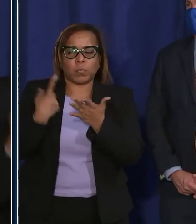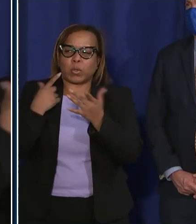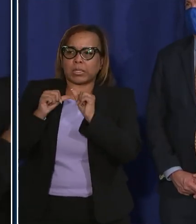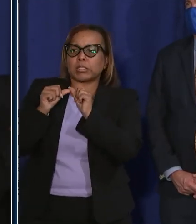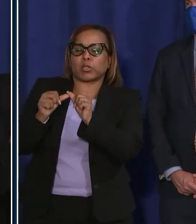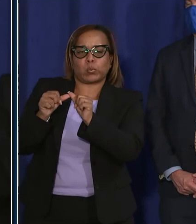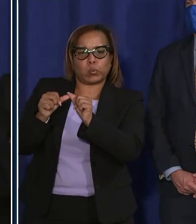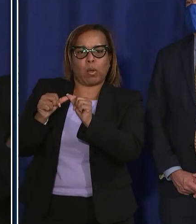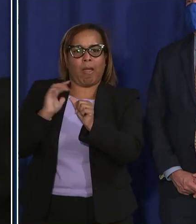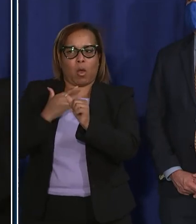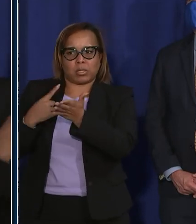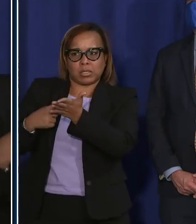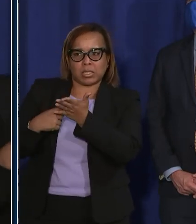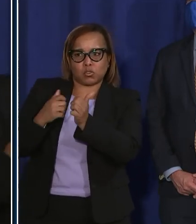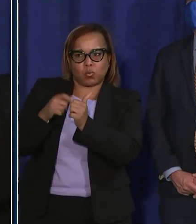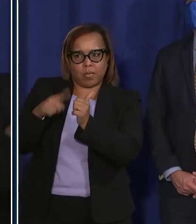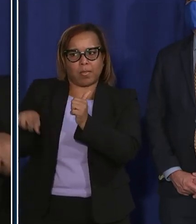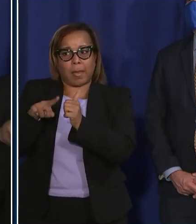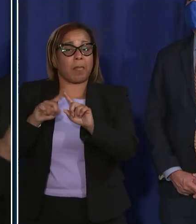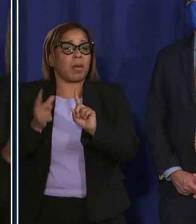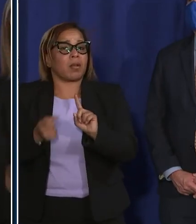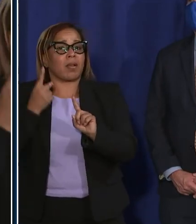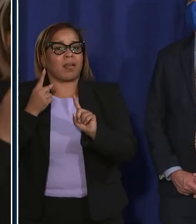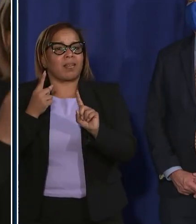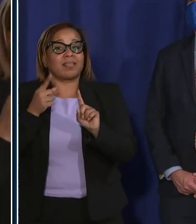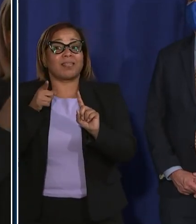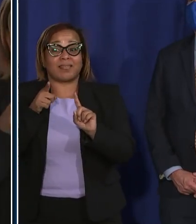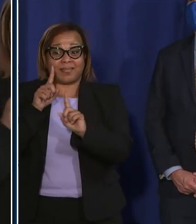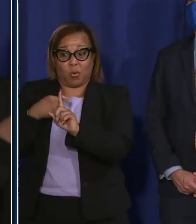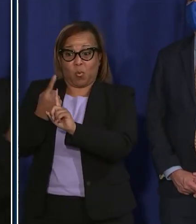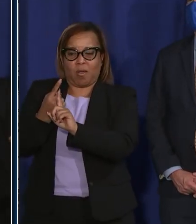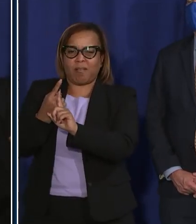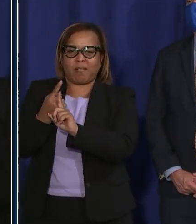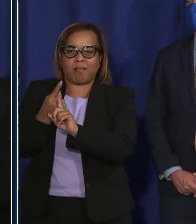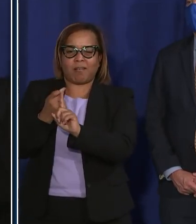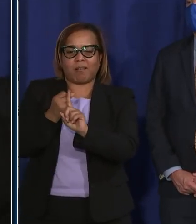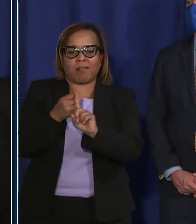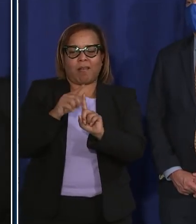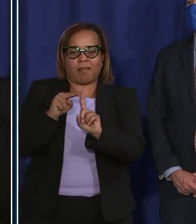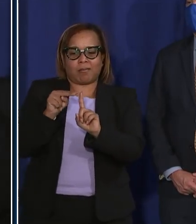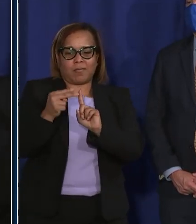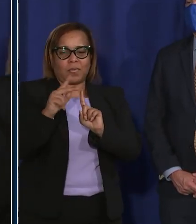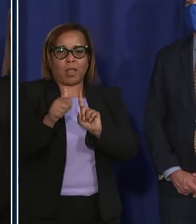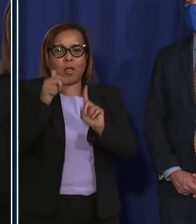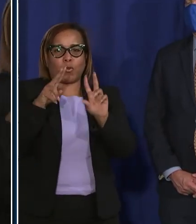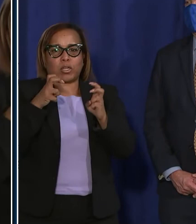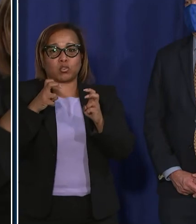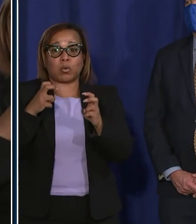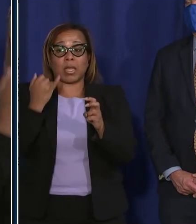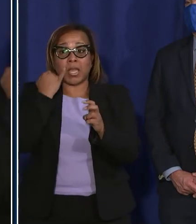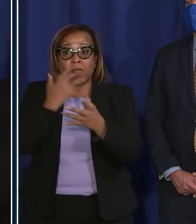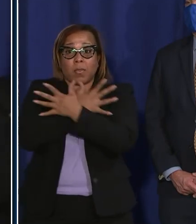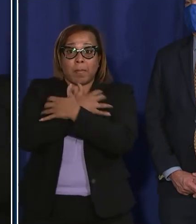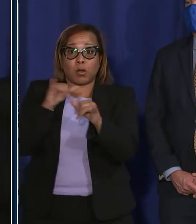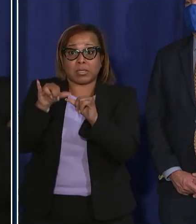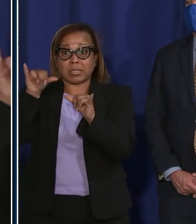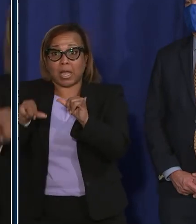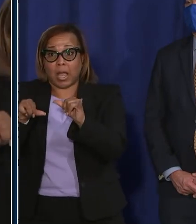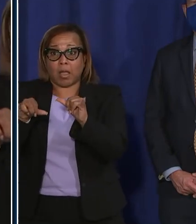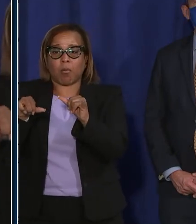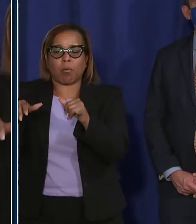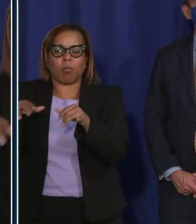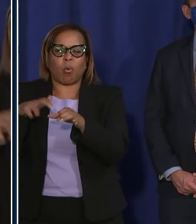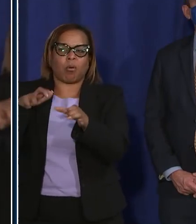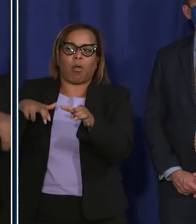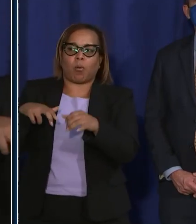continue our discussions with them. But it's a bigger issue than whether the Bears stay or go, as far as I'm concerned. And